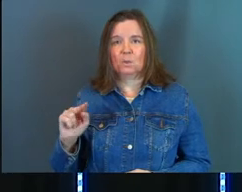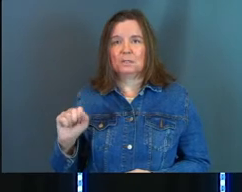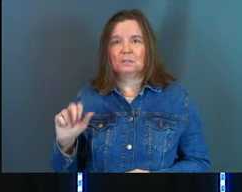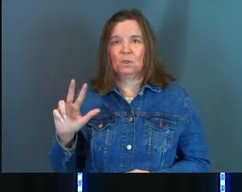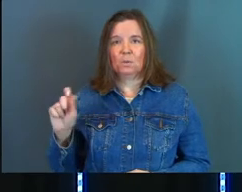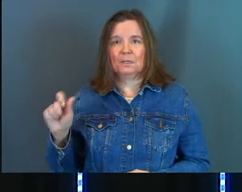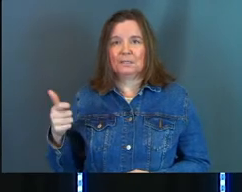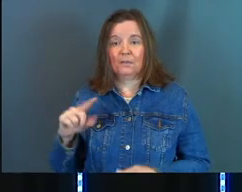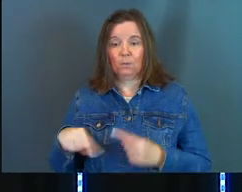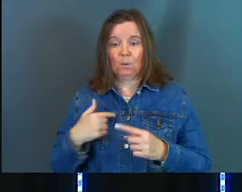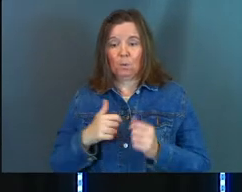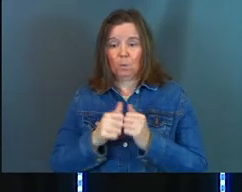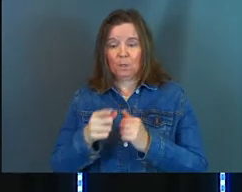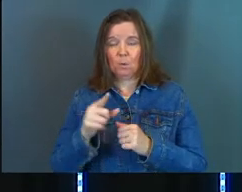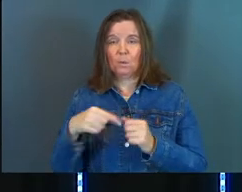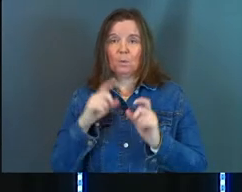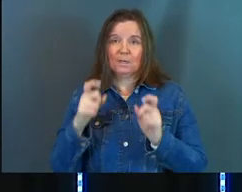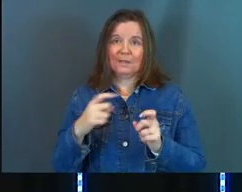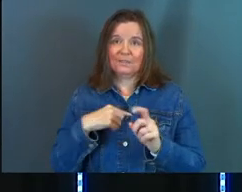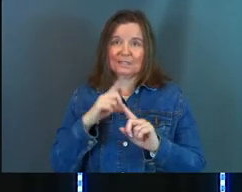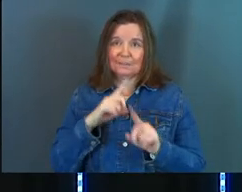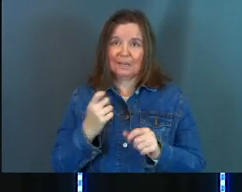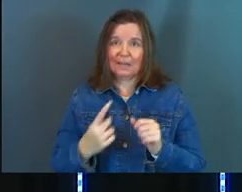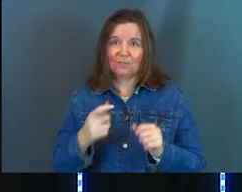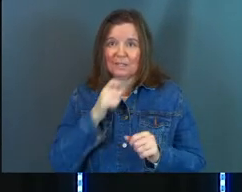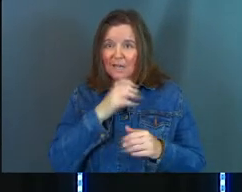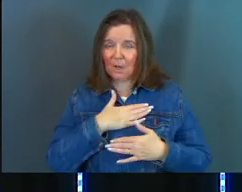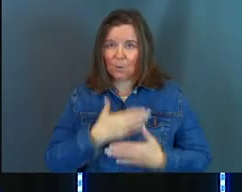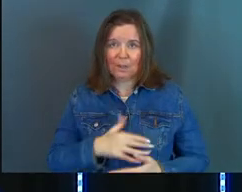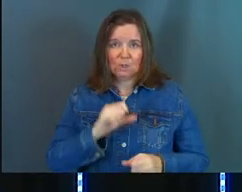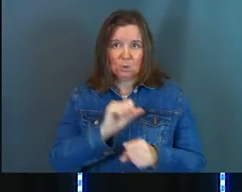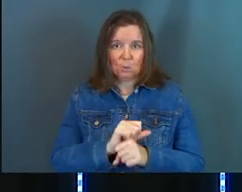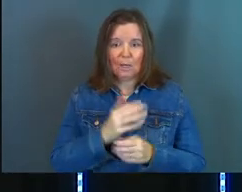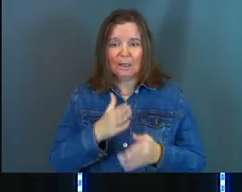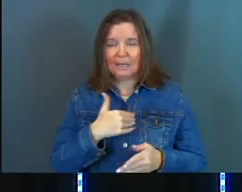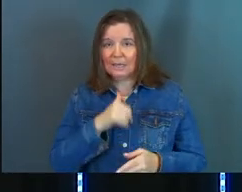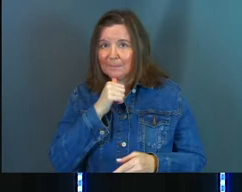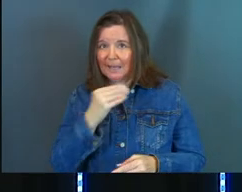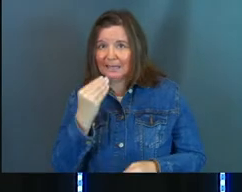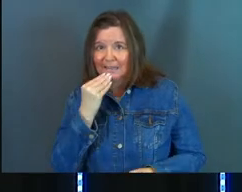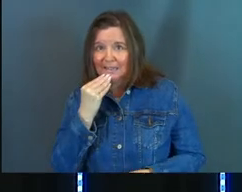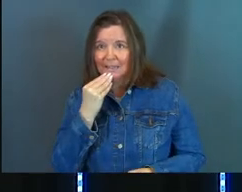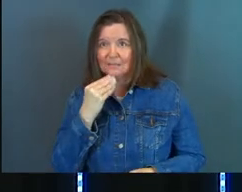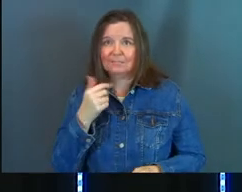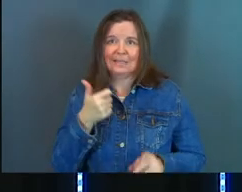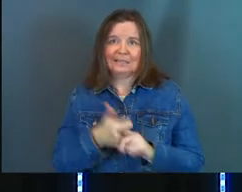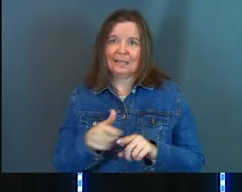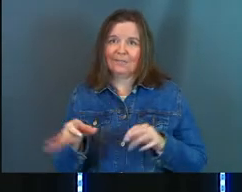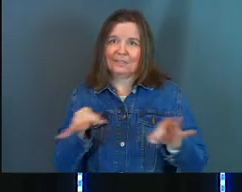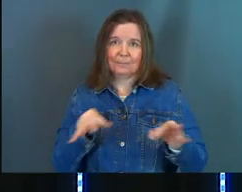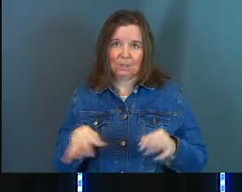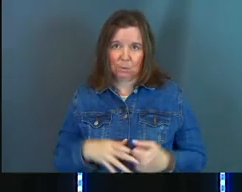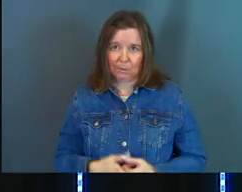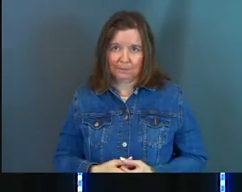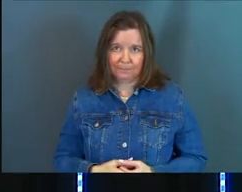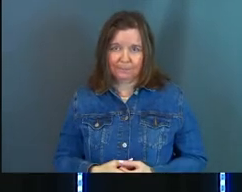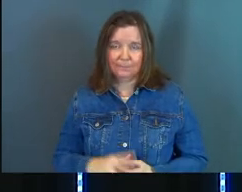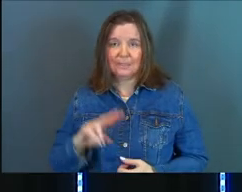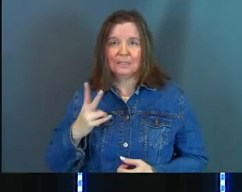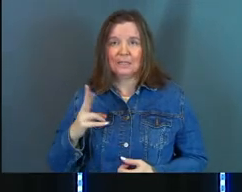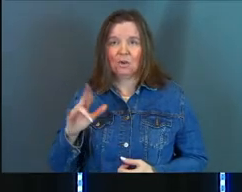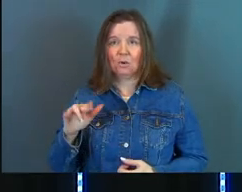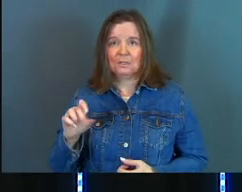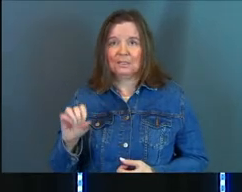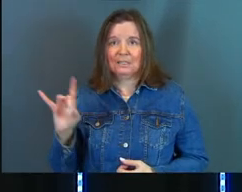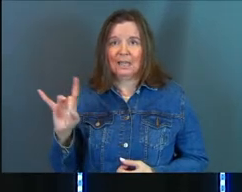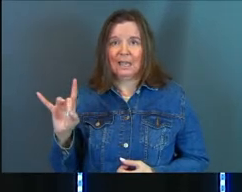2 Thessalonians 3:10, for even when we were with you, we would give you this command, if anyone's not willing to work, let him not eat. It's self-explanatory.